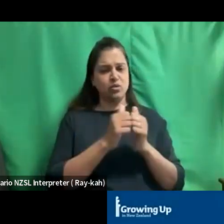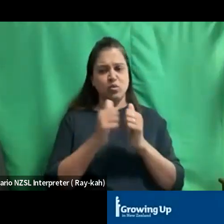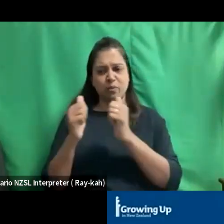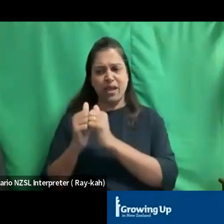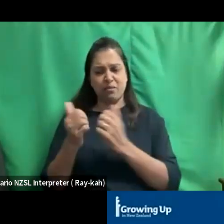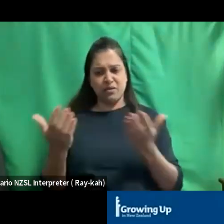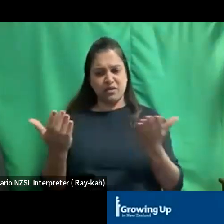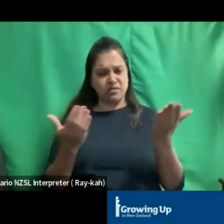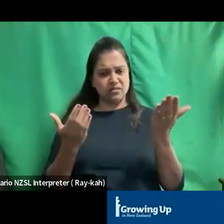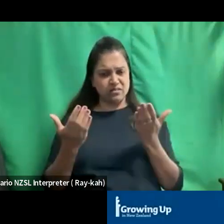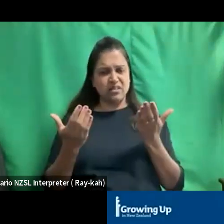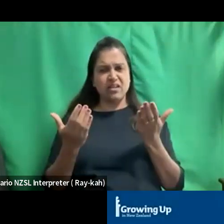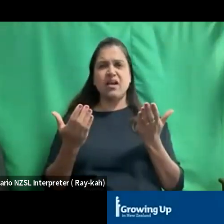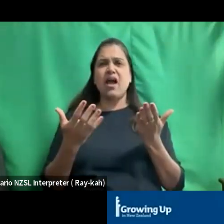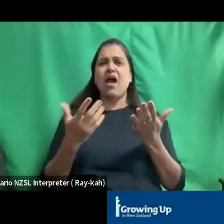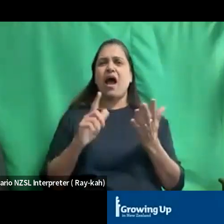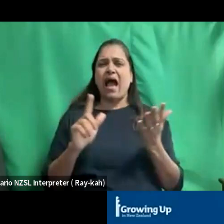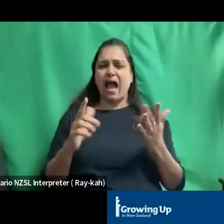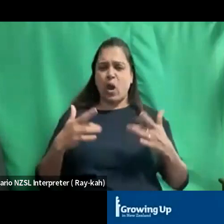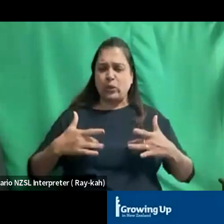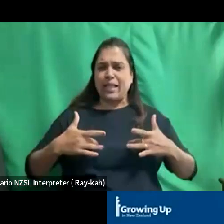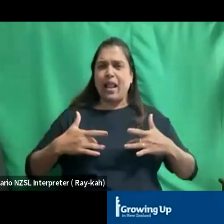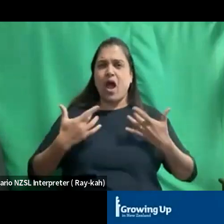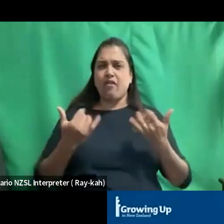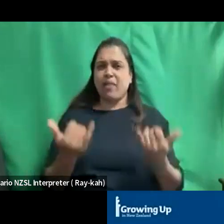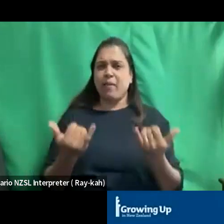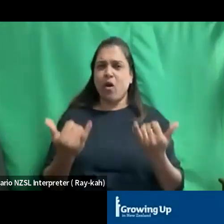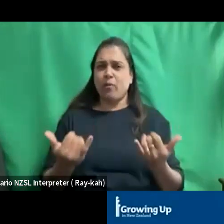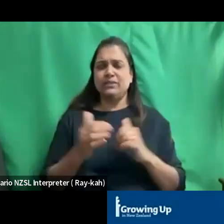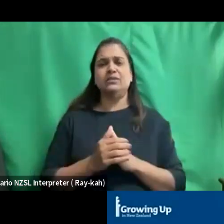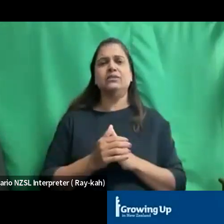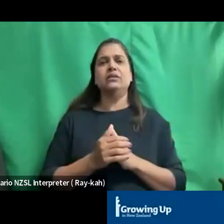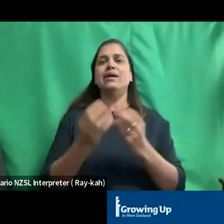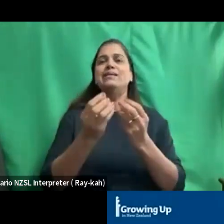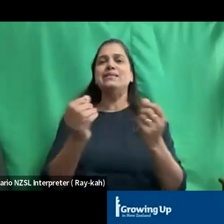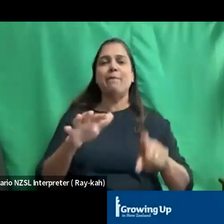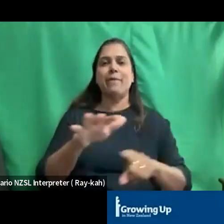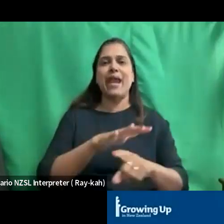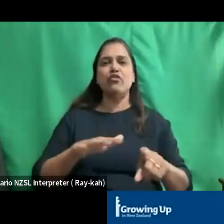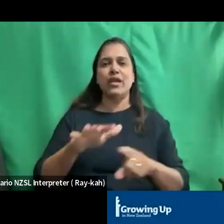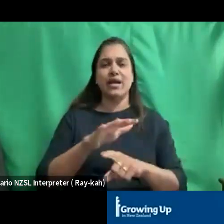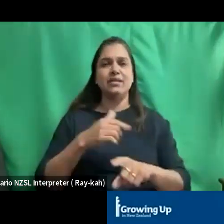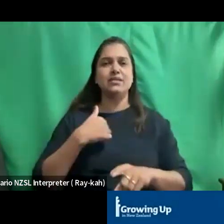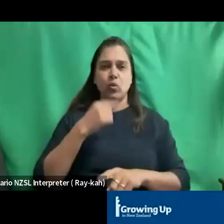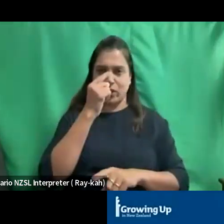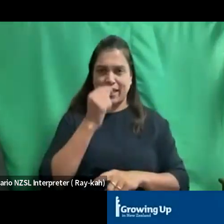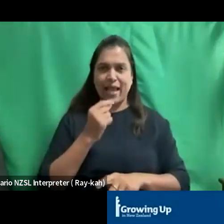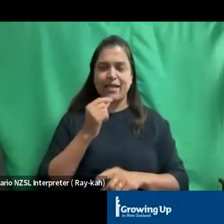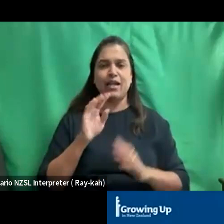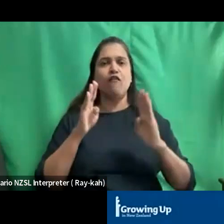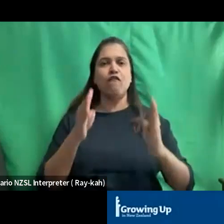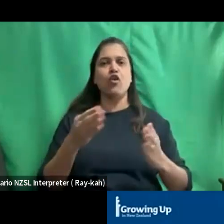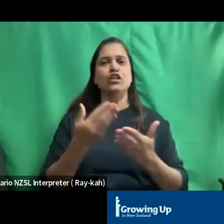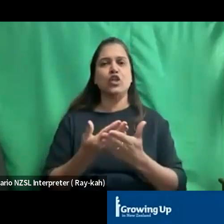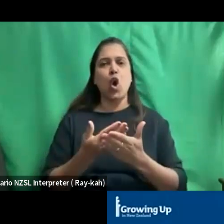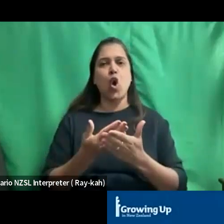to the conditions in which they're living, and that's potentially some of the area where we could be focusing our attention and thinking about